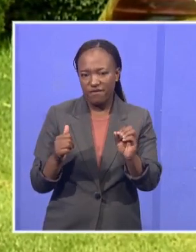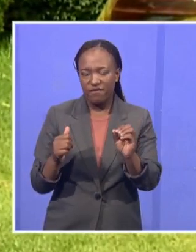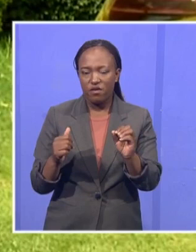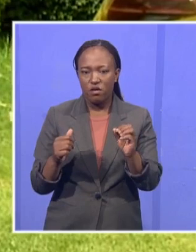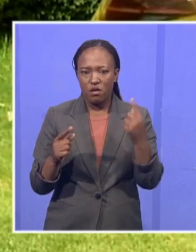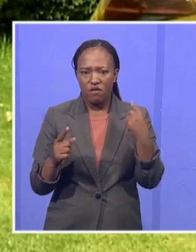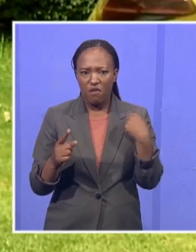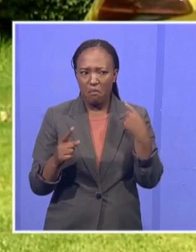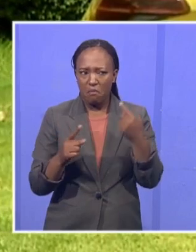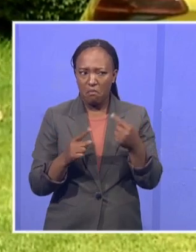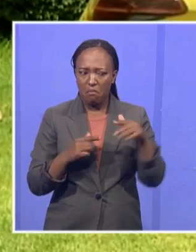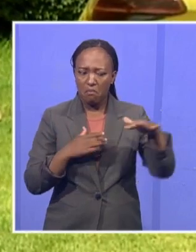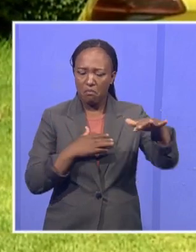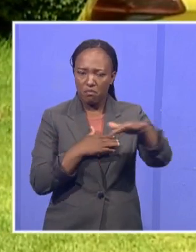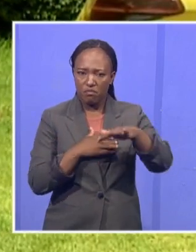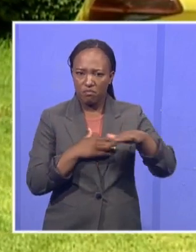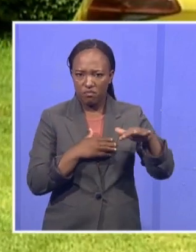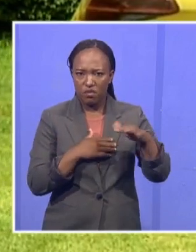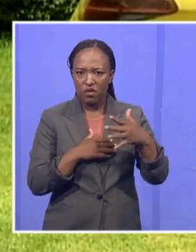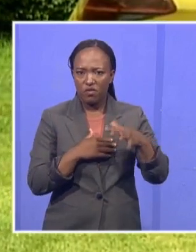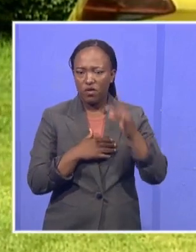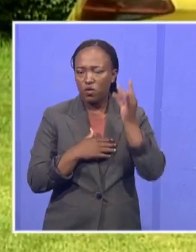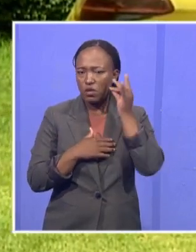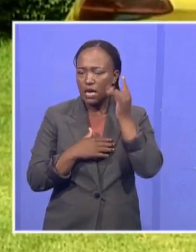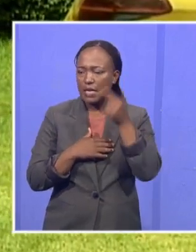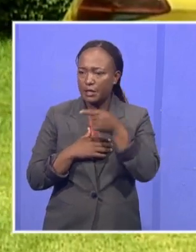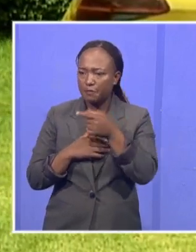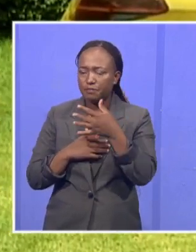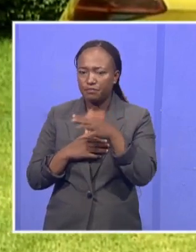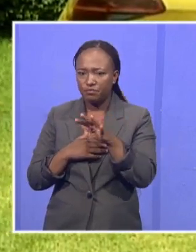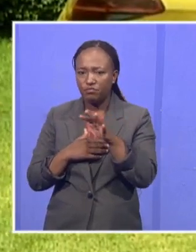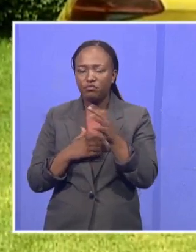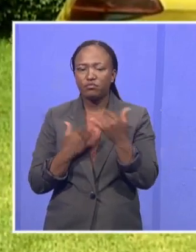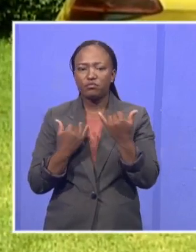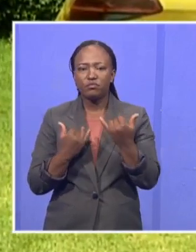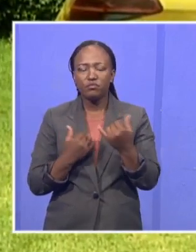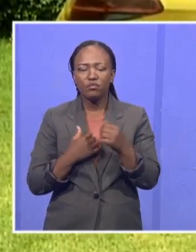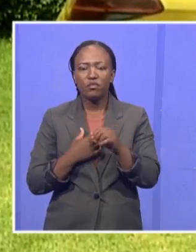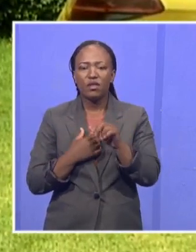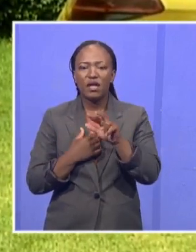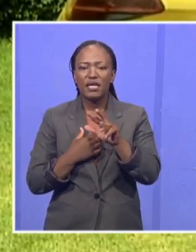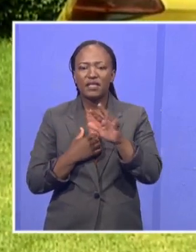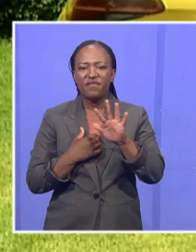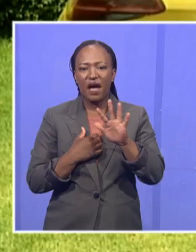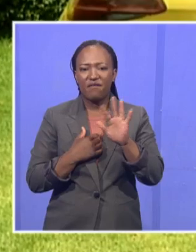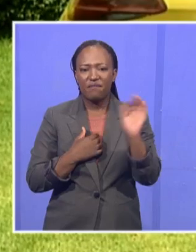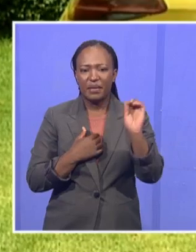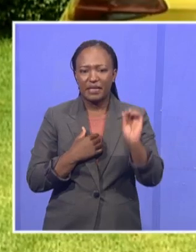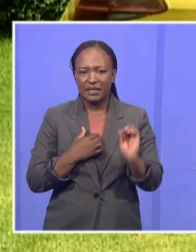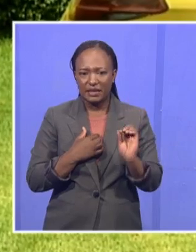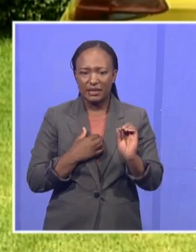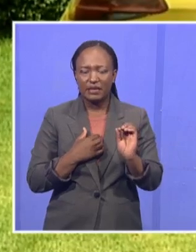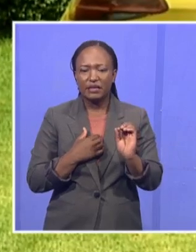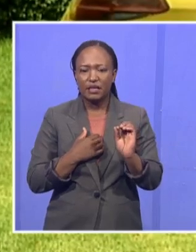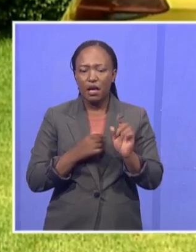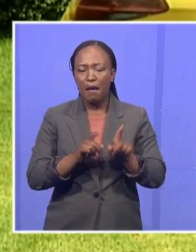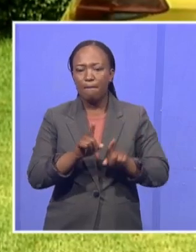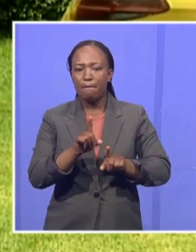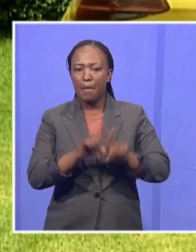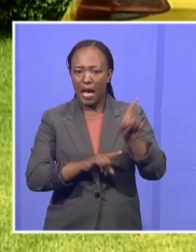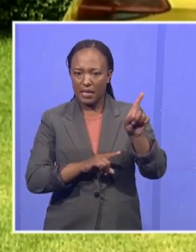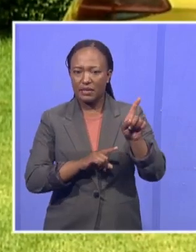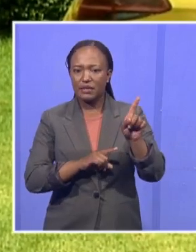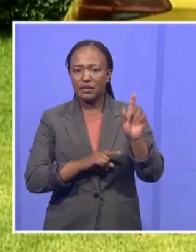it's located. You heard that they're actually sitting at an 85% pass rate. Of